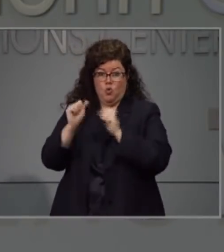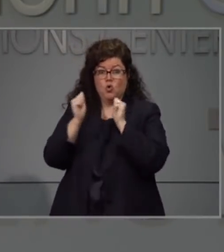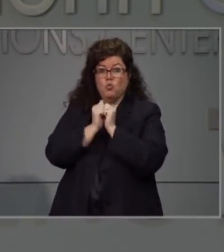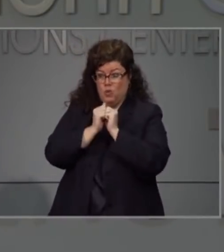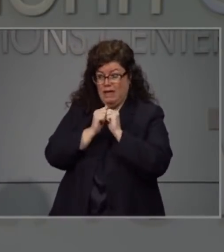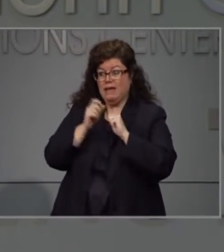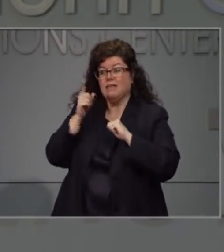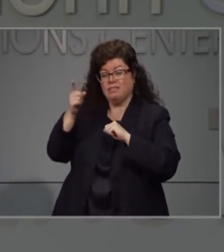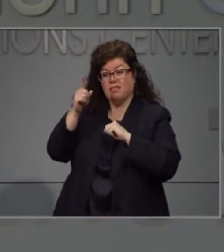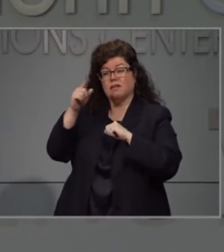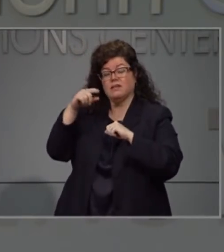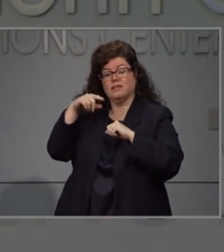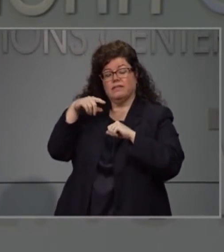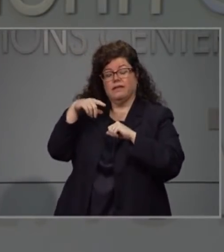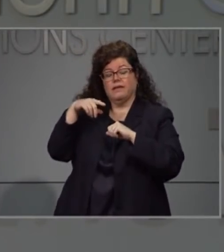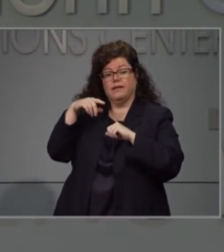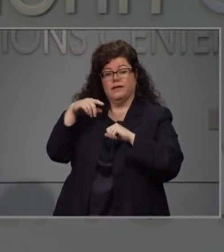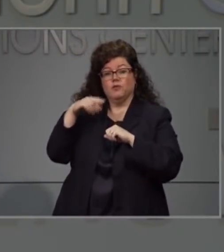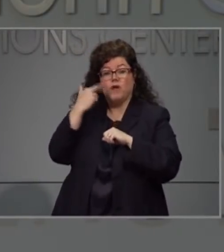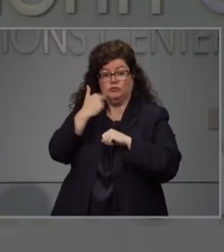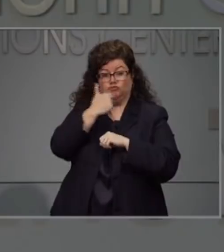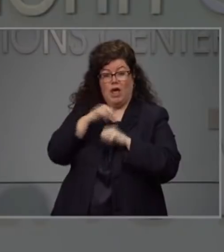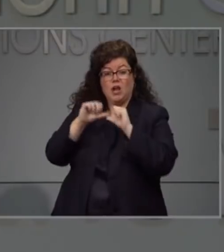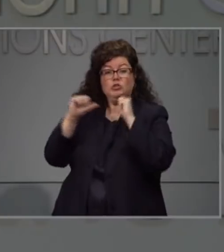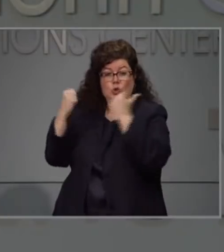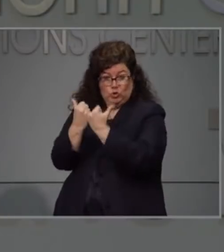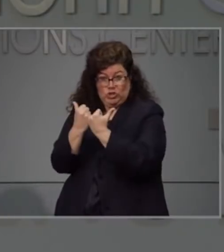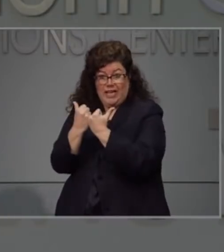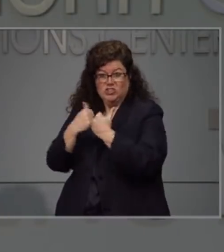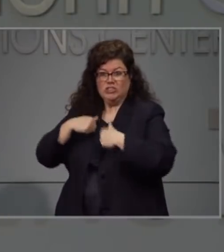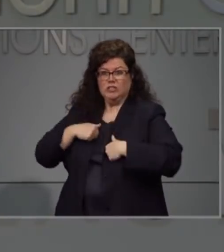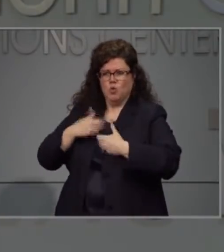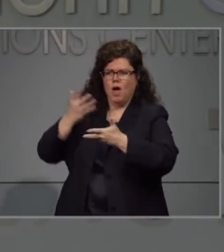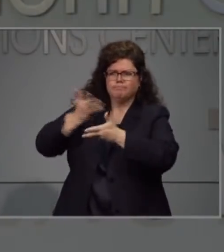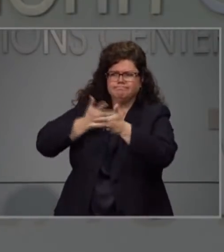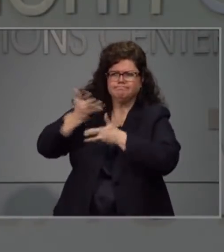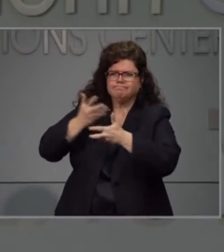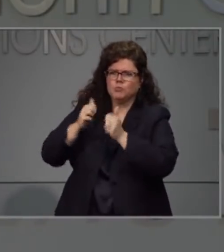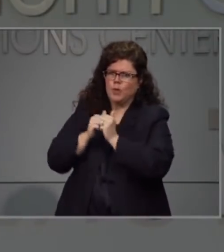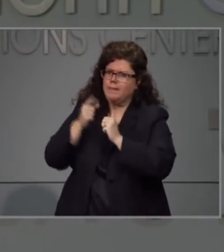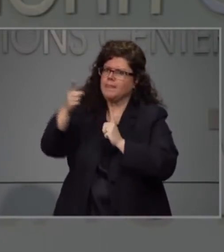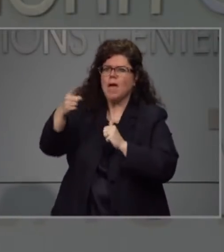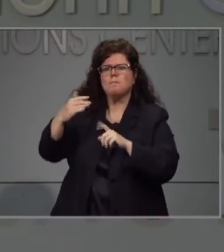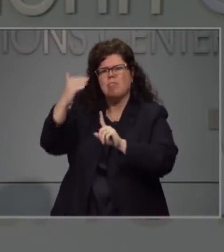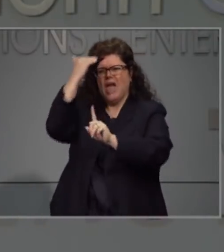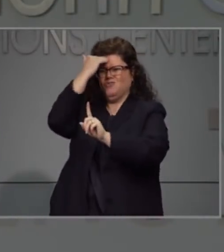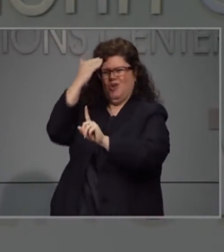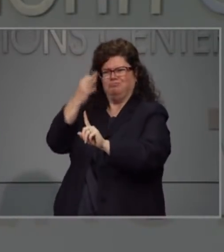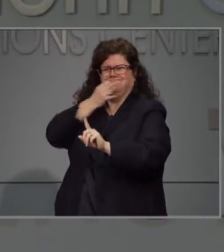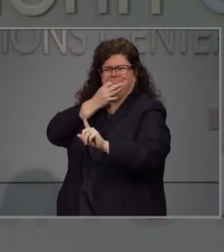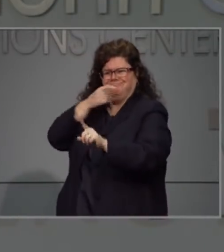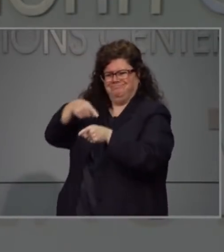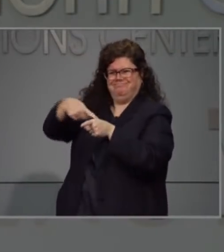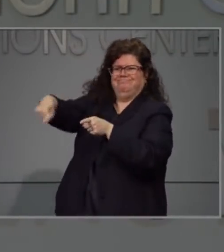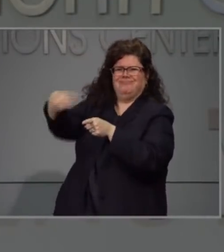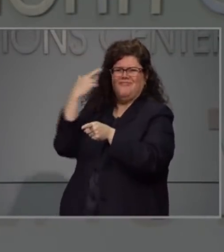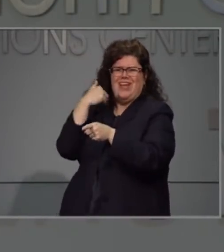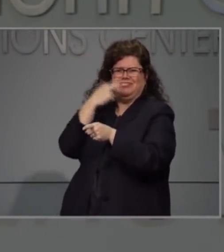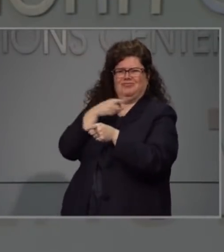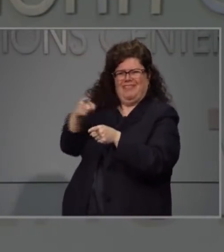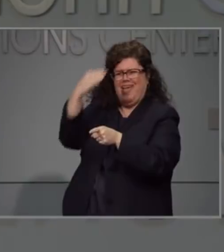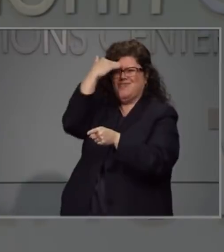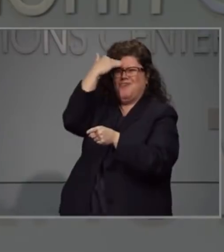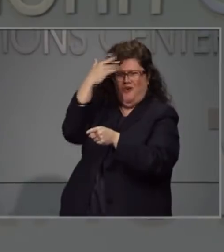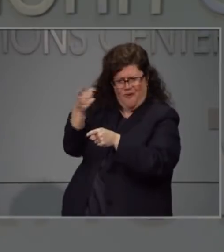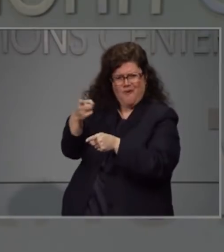the restaurants that they want to do this right, because they know that safety